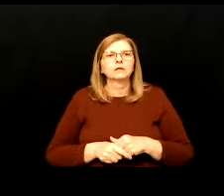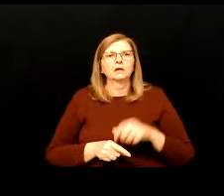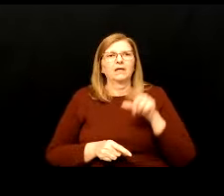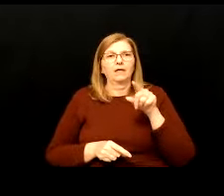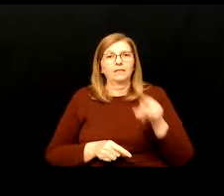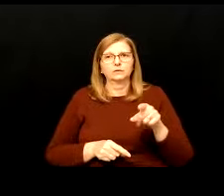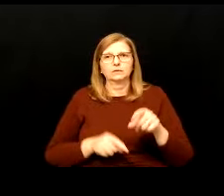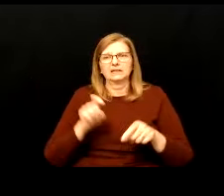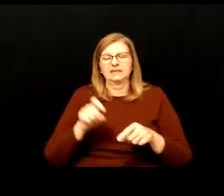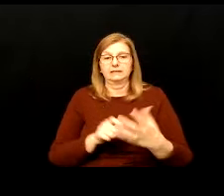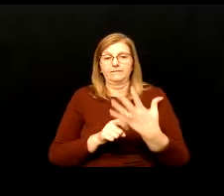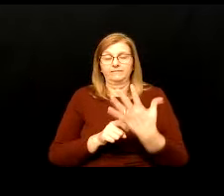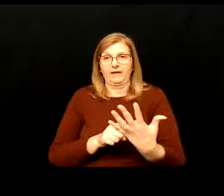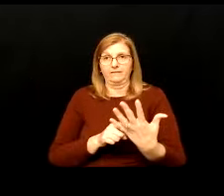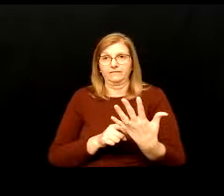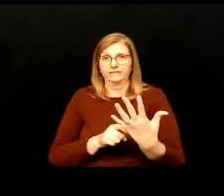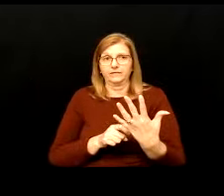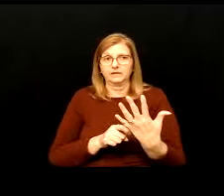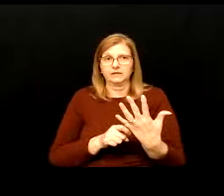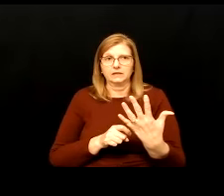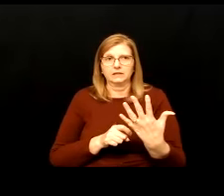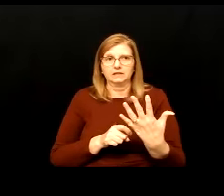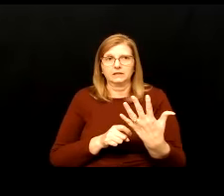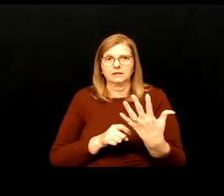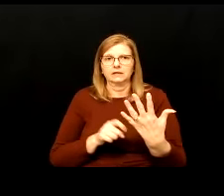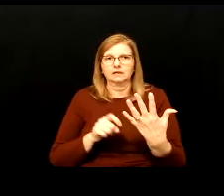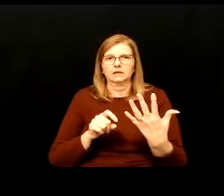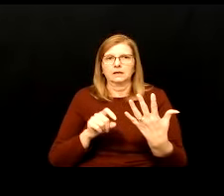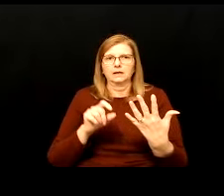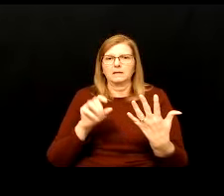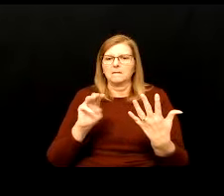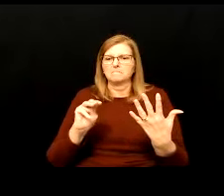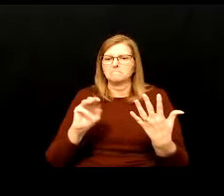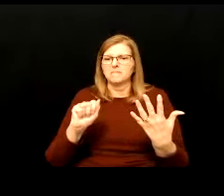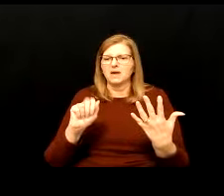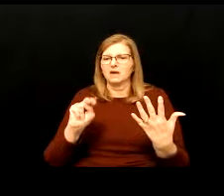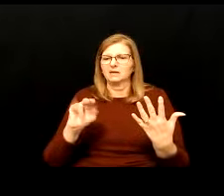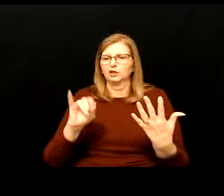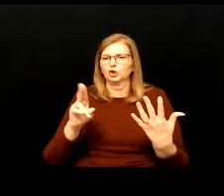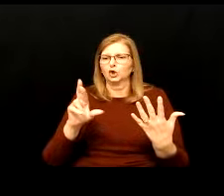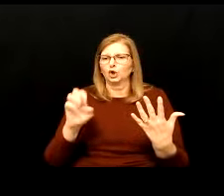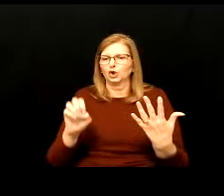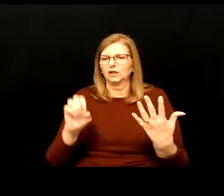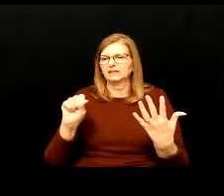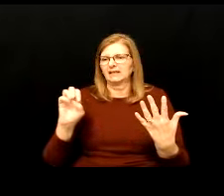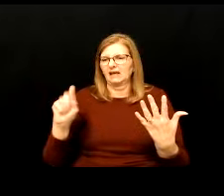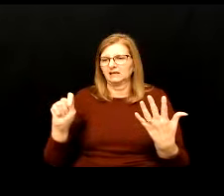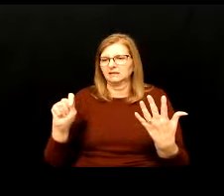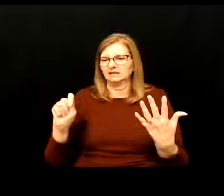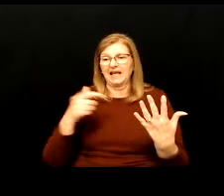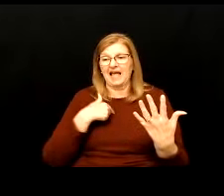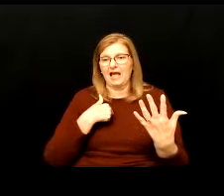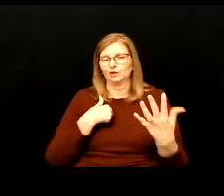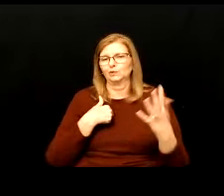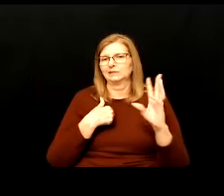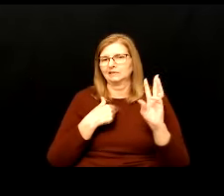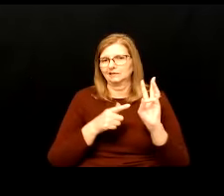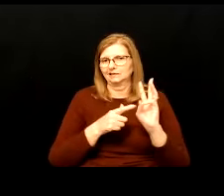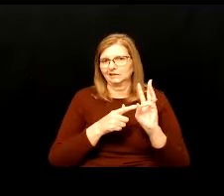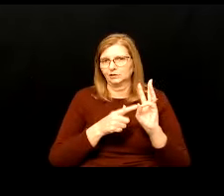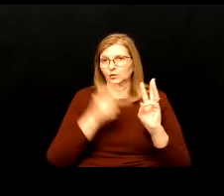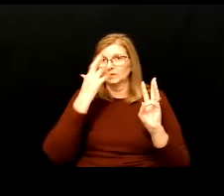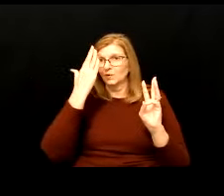for 5 manicure sets. I use 6. And the reason I use 6